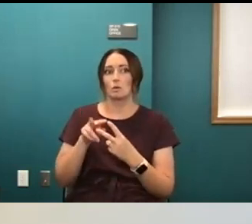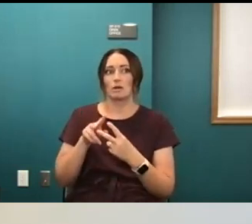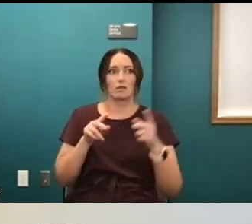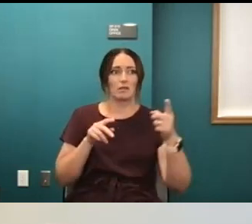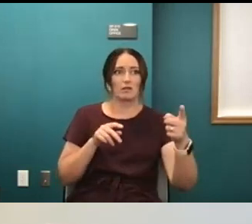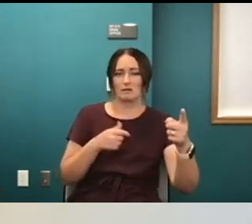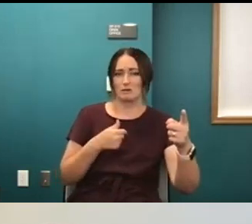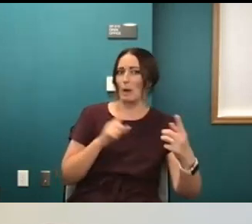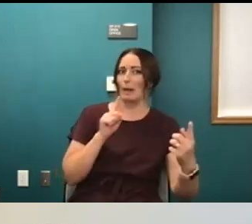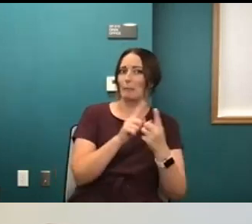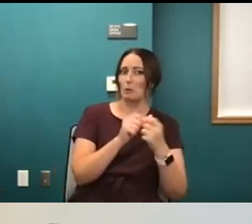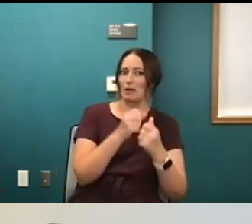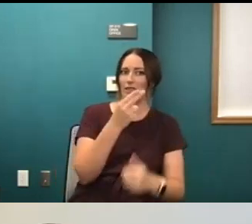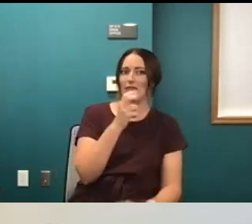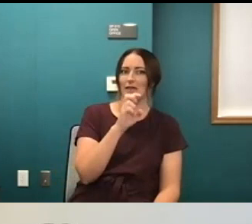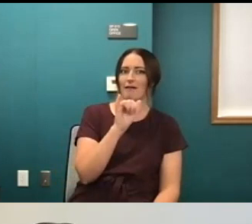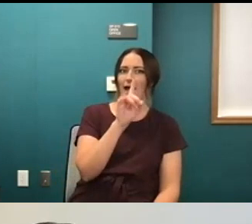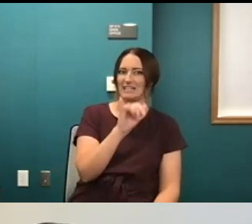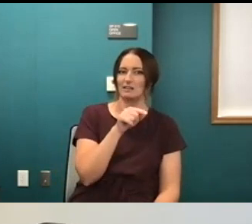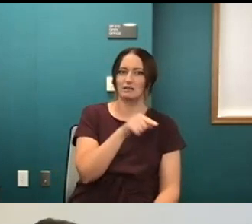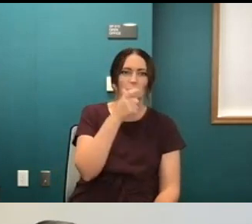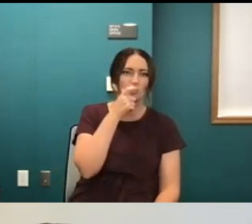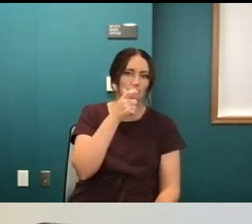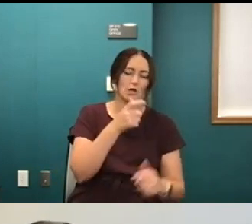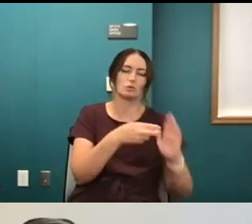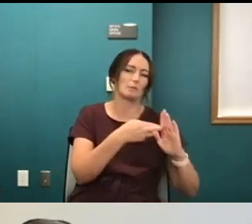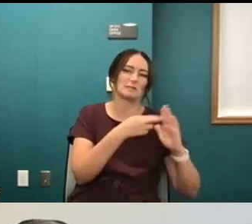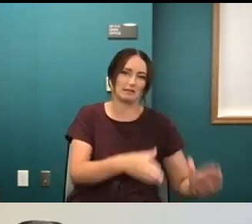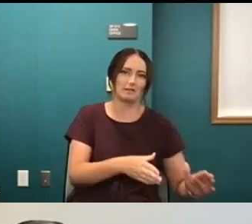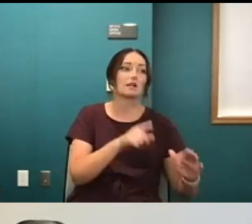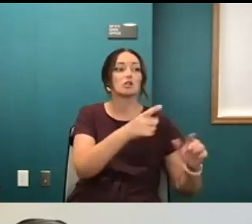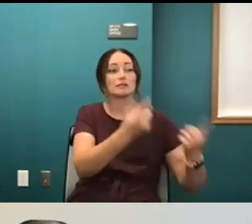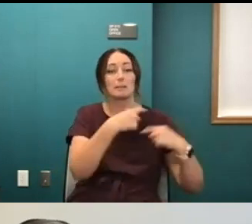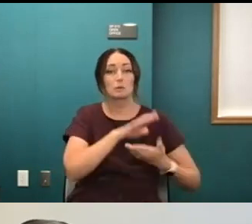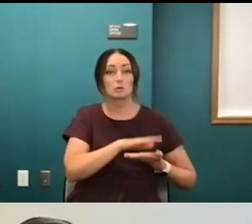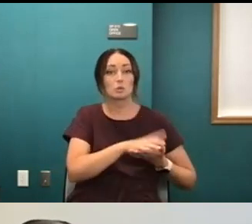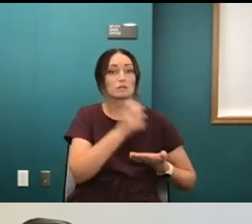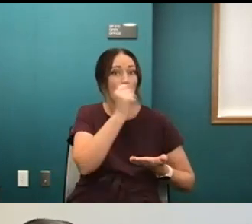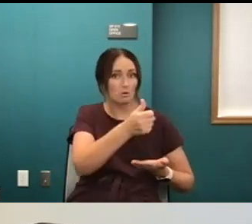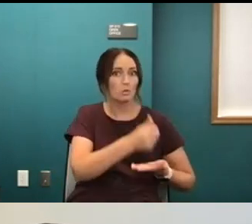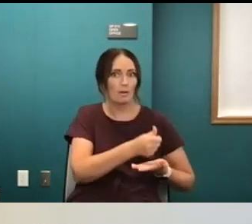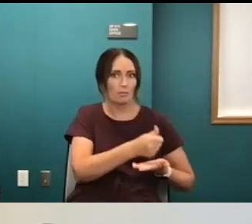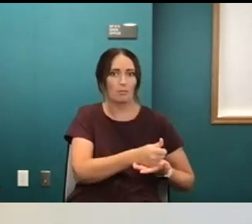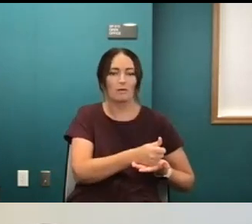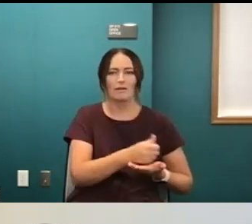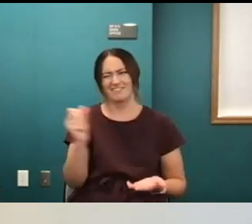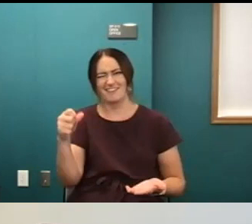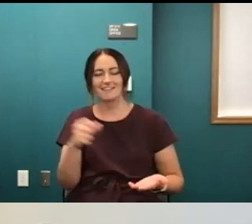with tomorrow on Monday, Heidi's our rep. She's oh yes to help me because